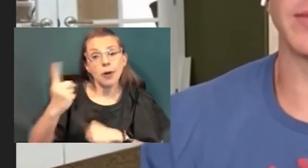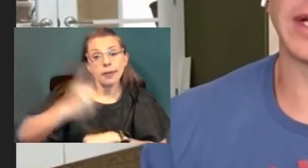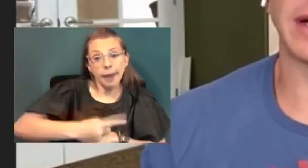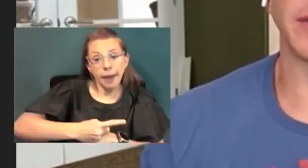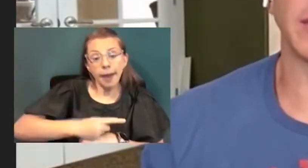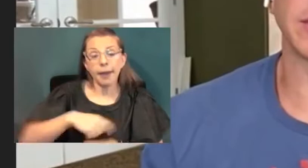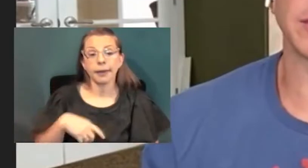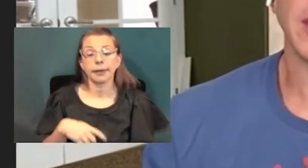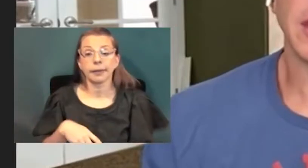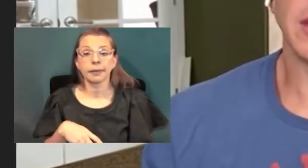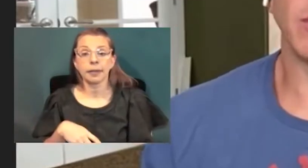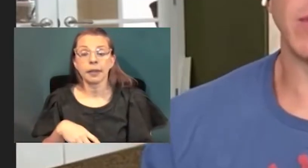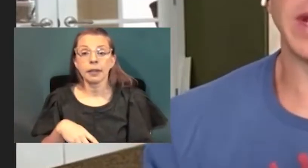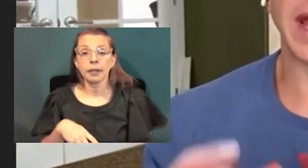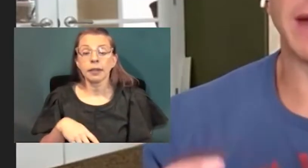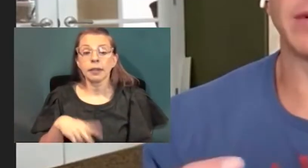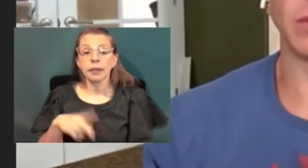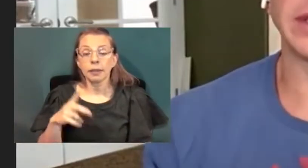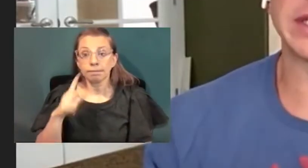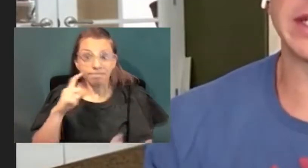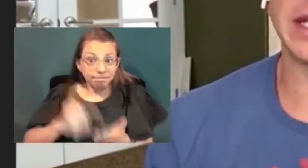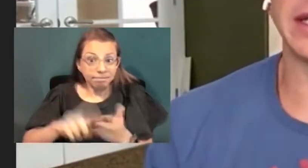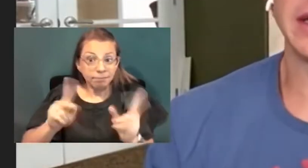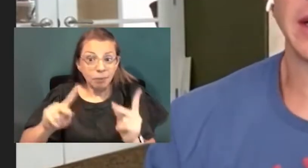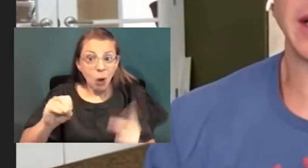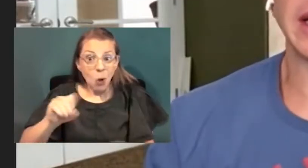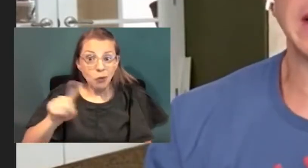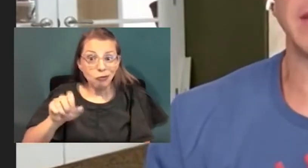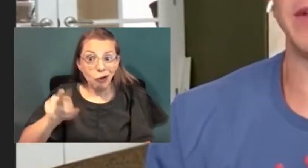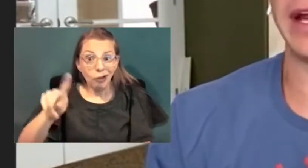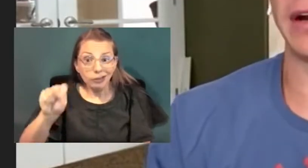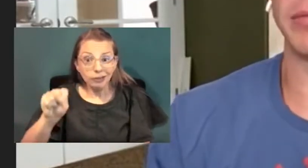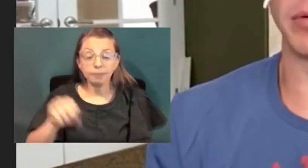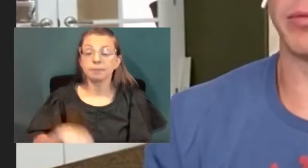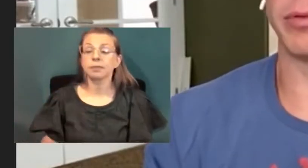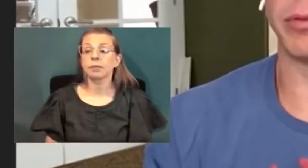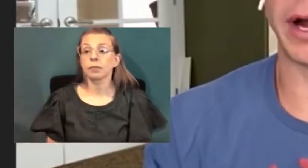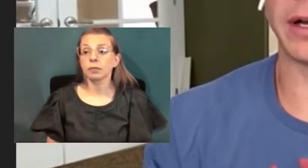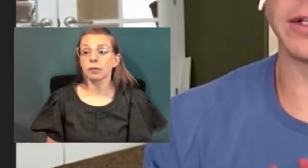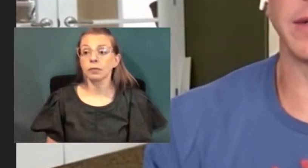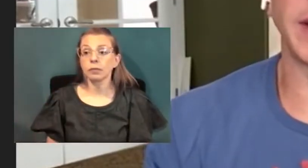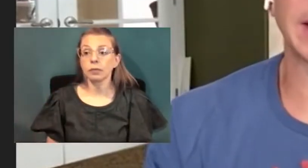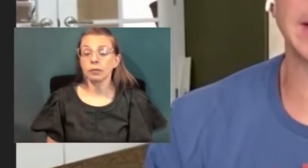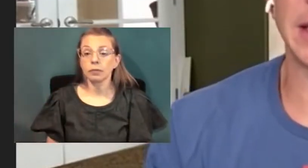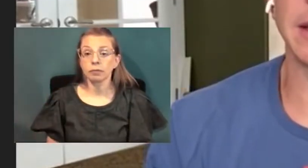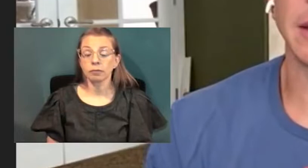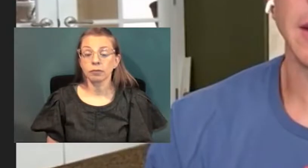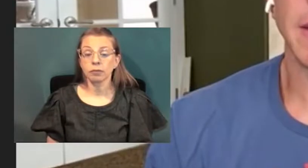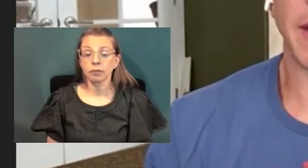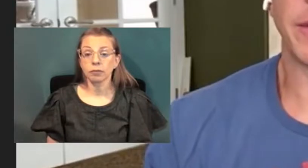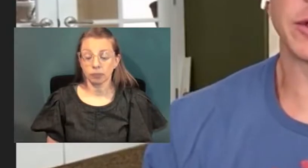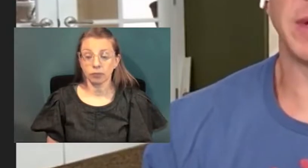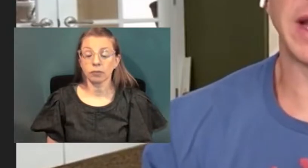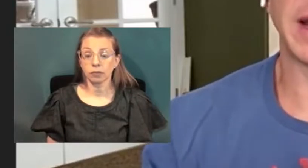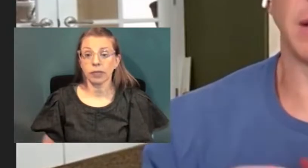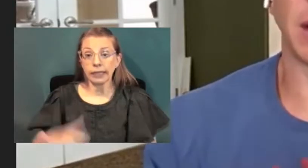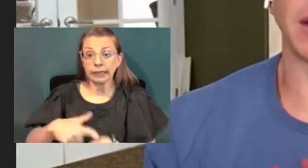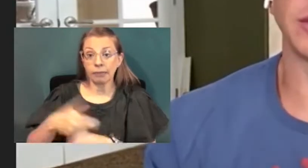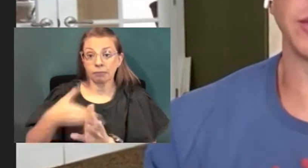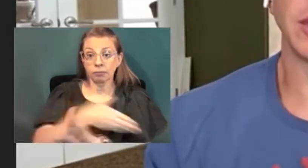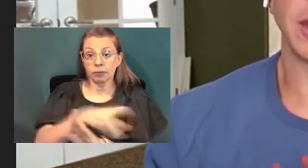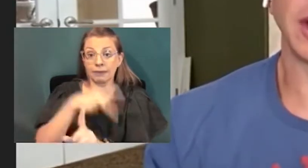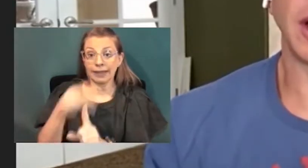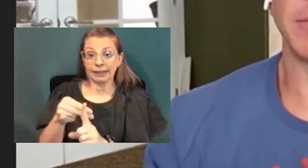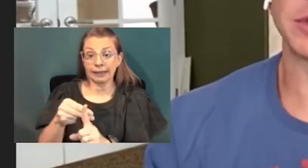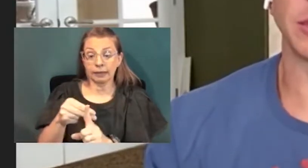We saw everybody down at the Ozarks. You know, we haven't really seen, even in the era prior to the vaccine, that there's been a